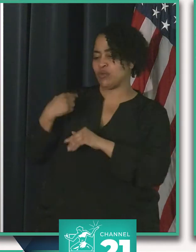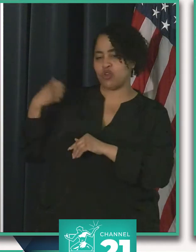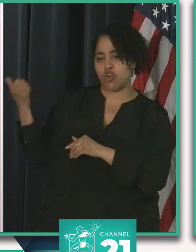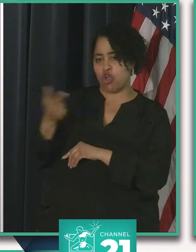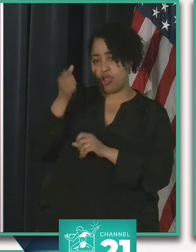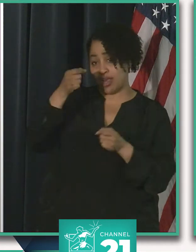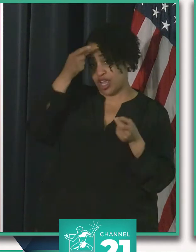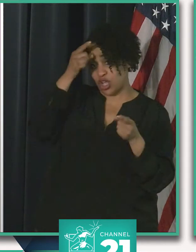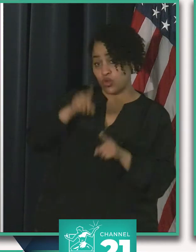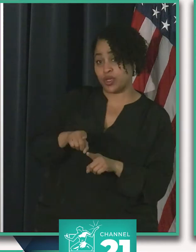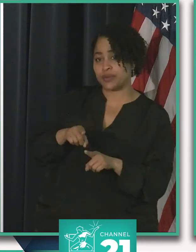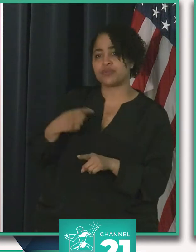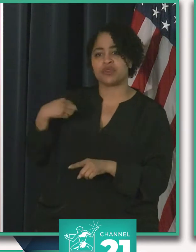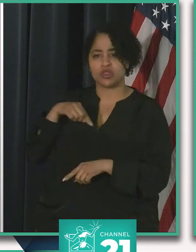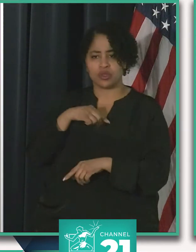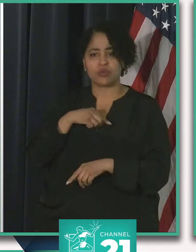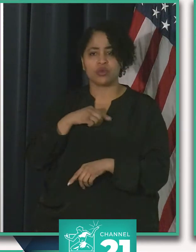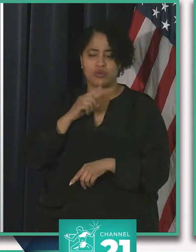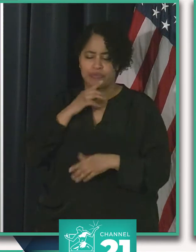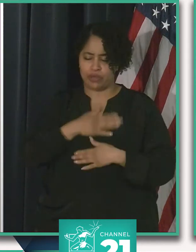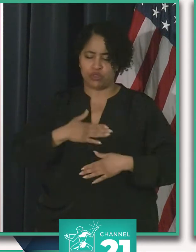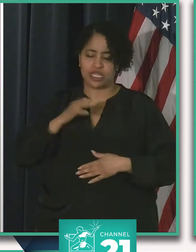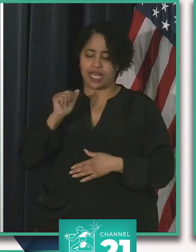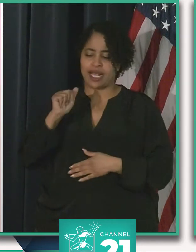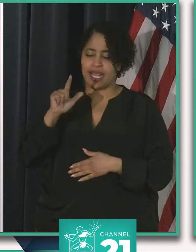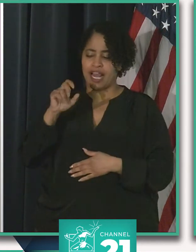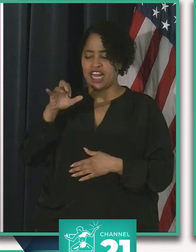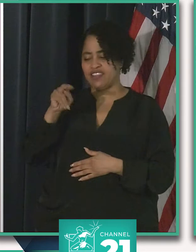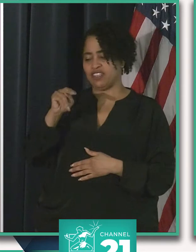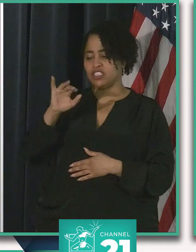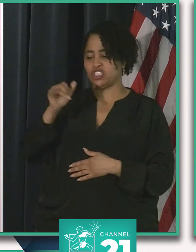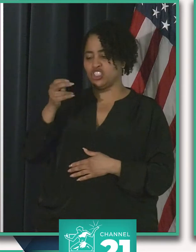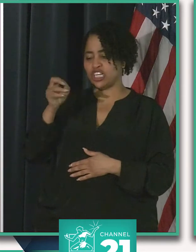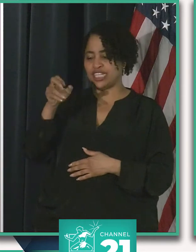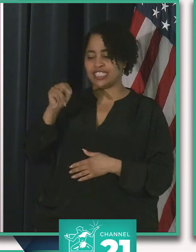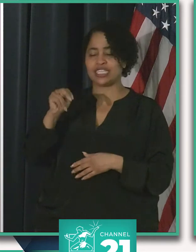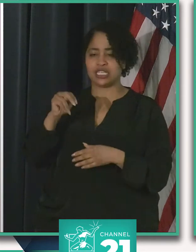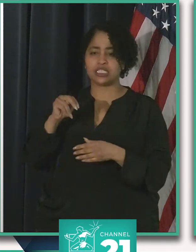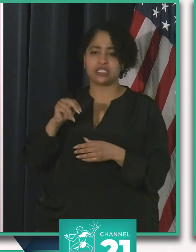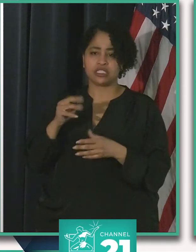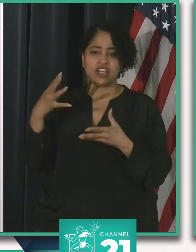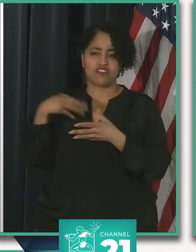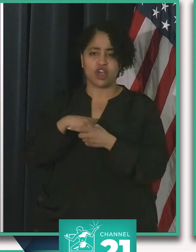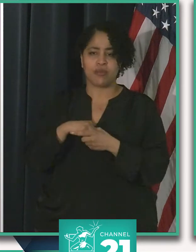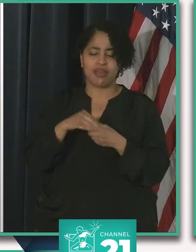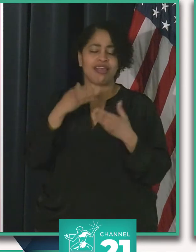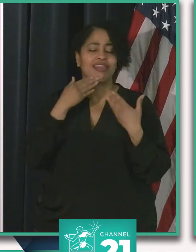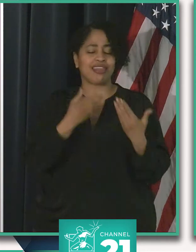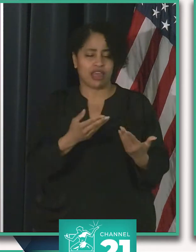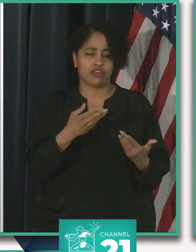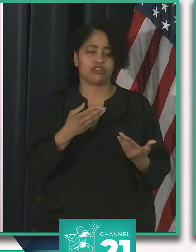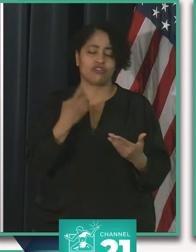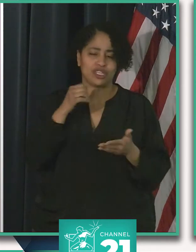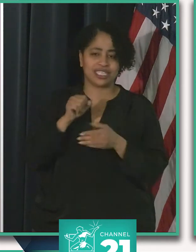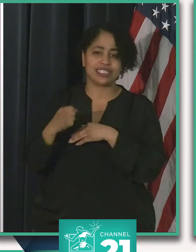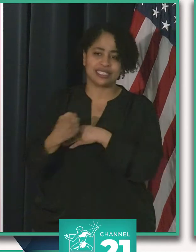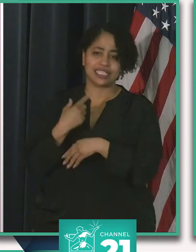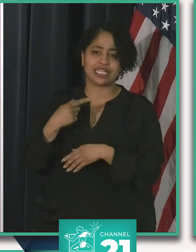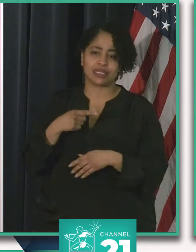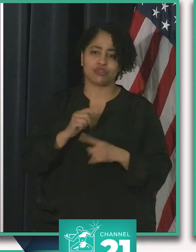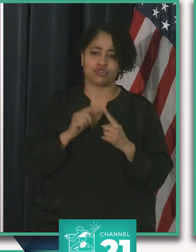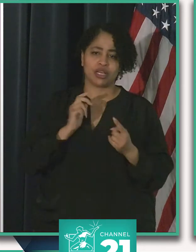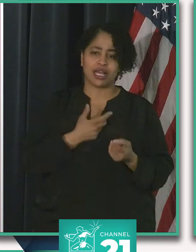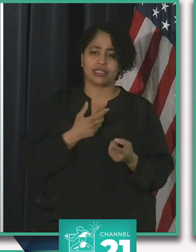to. We really appreciate Calvin Johnson's involvement. Thank you for sending him. He'd be a great person to lead this. No,